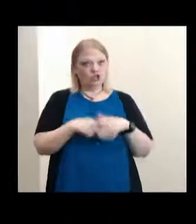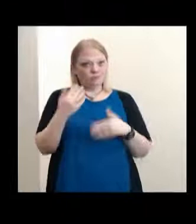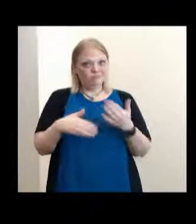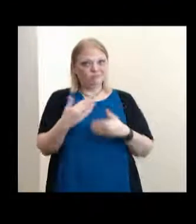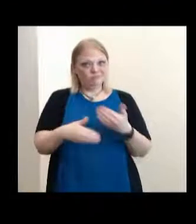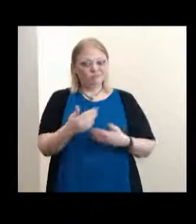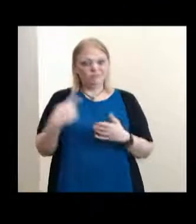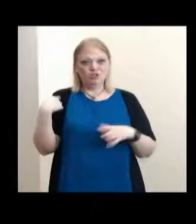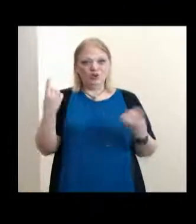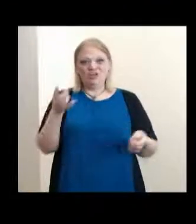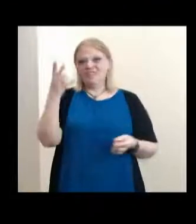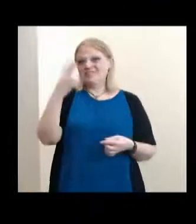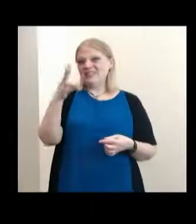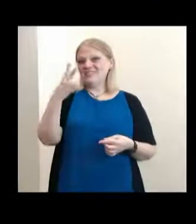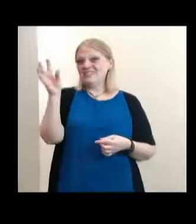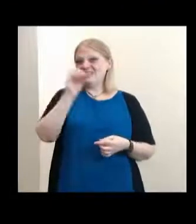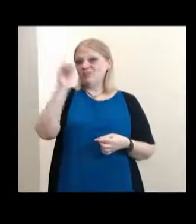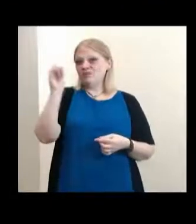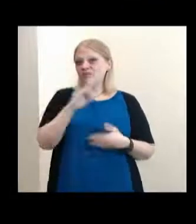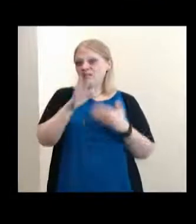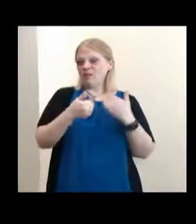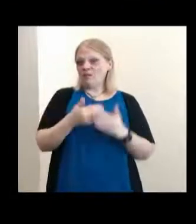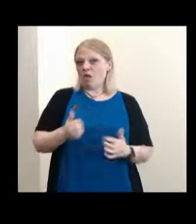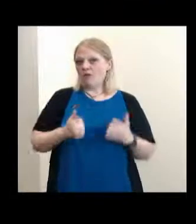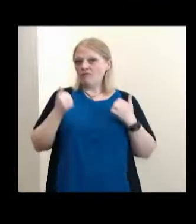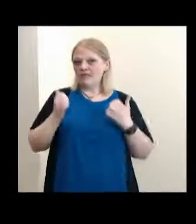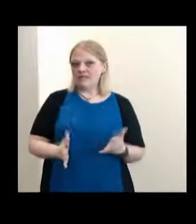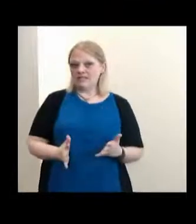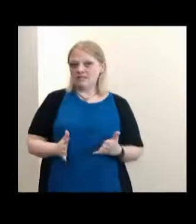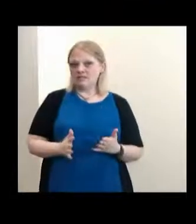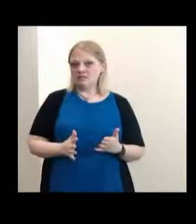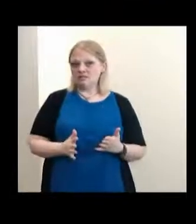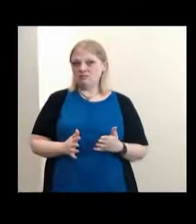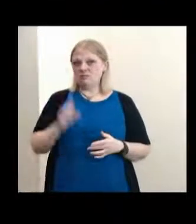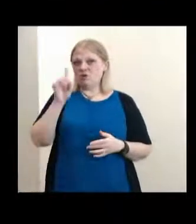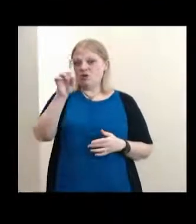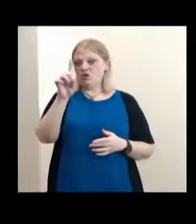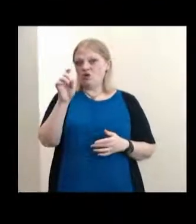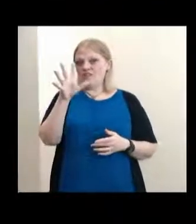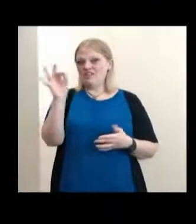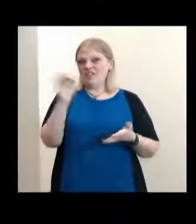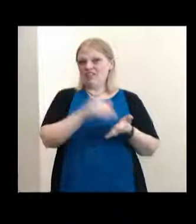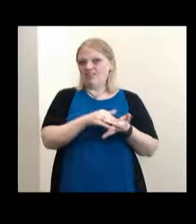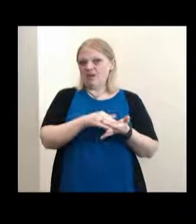So far, 17% of all Erie County residents, so that's